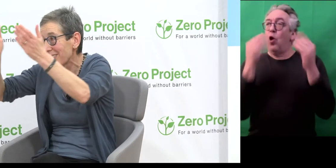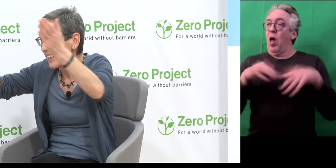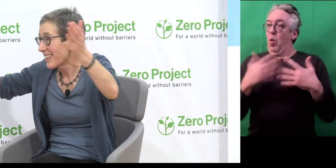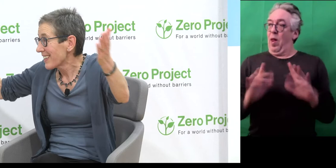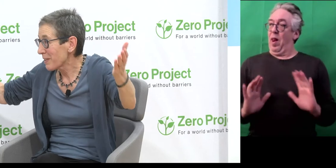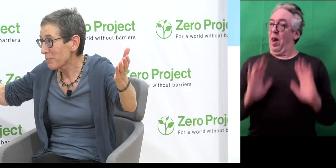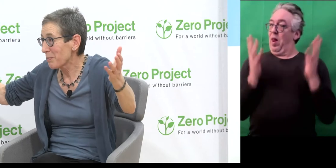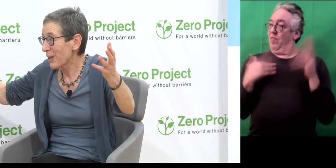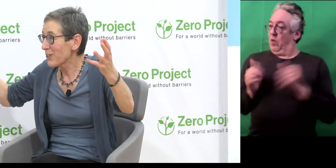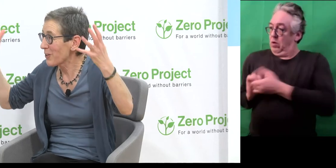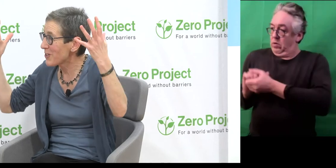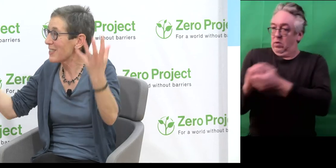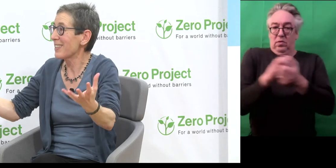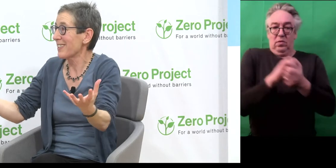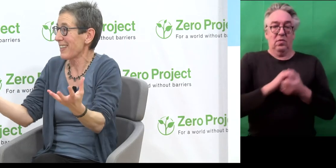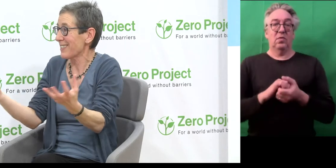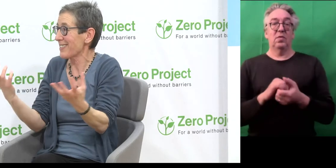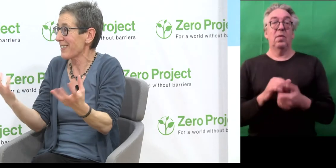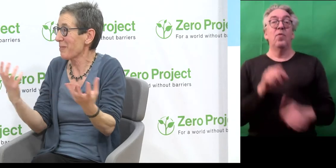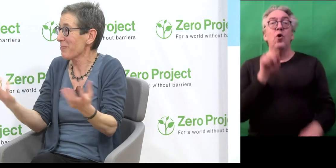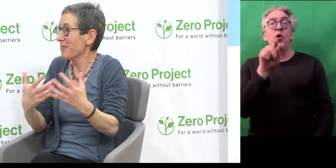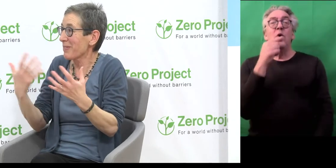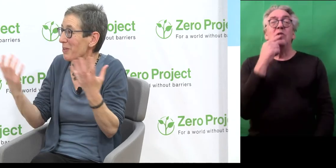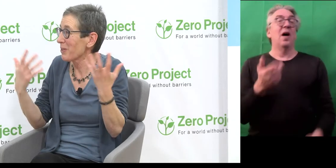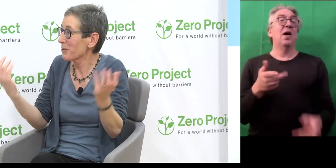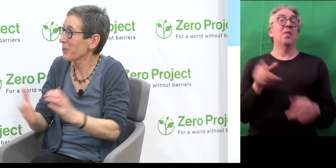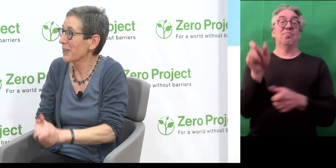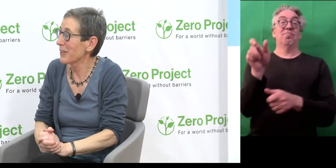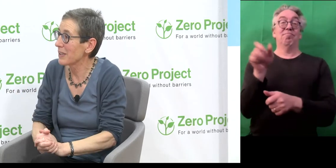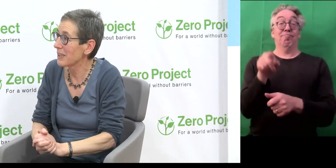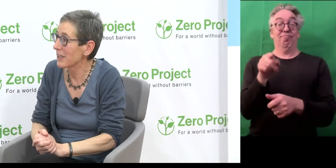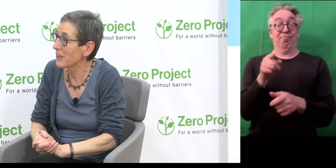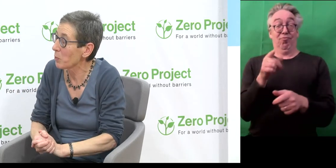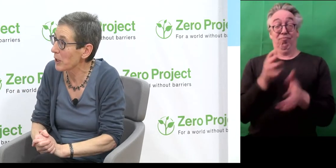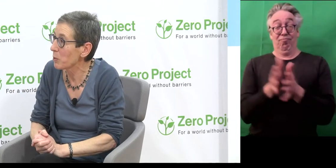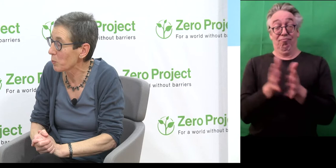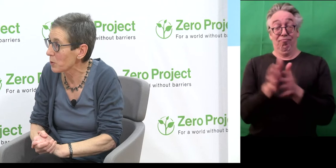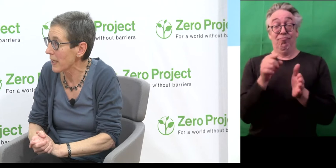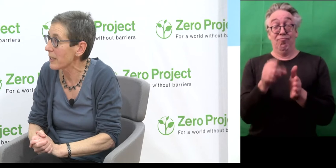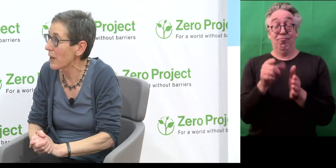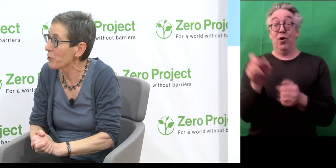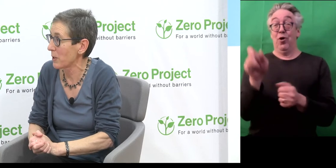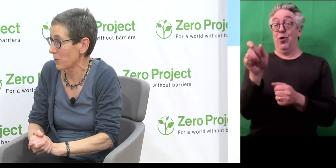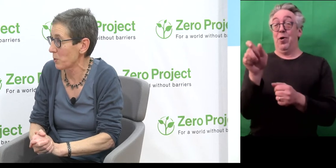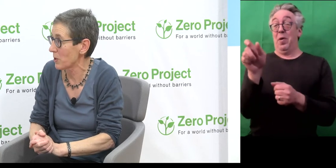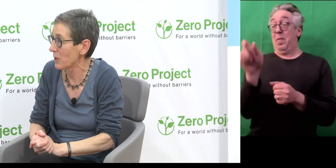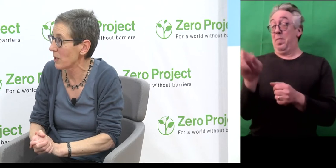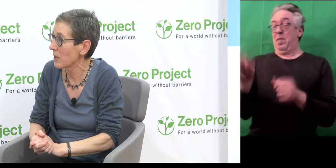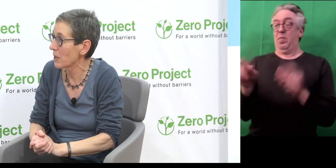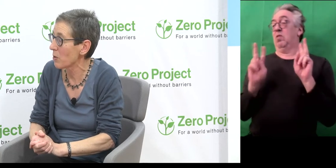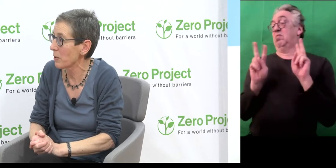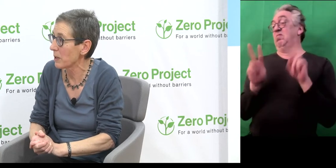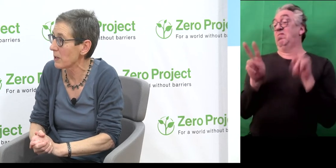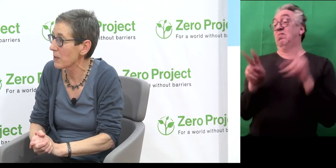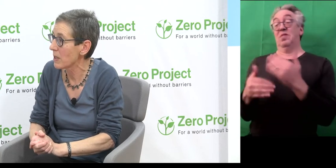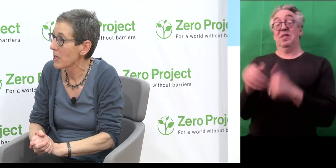then people are not seen as, you know, in the way we would like everybody to see in